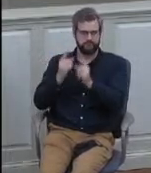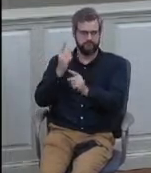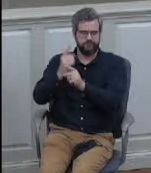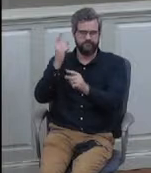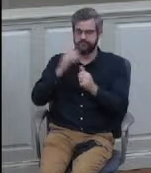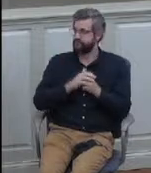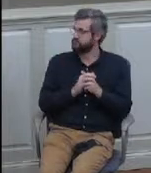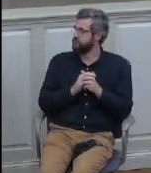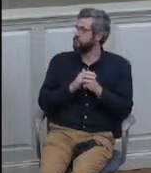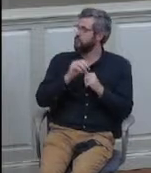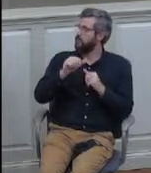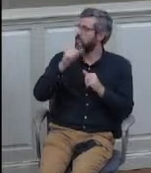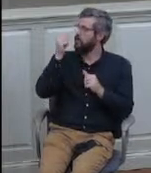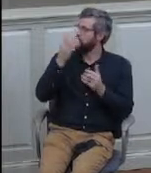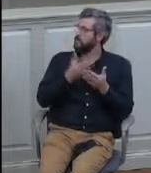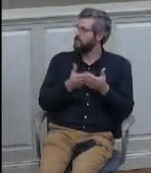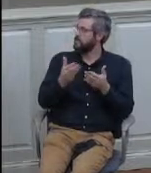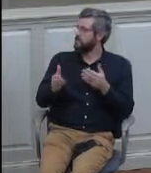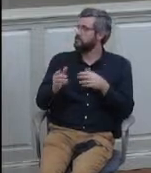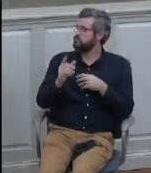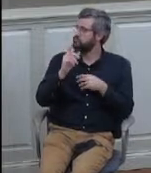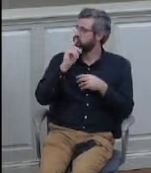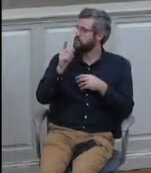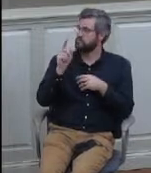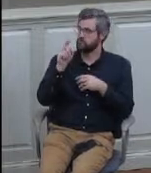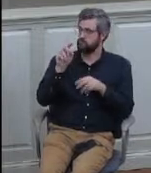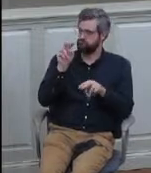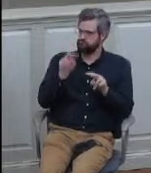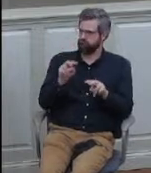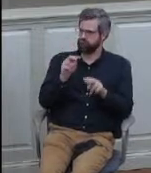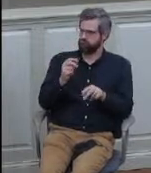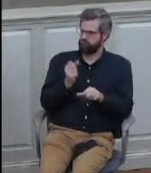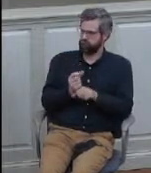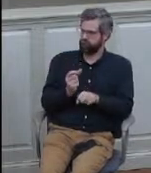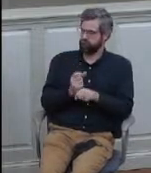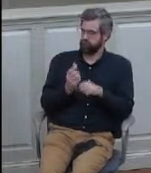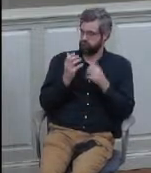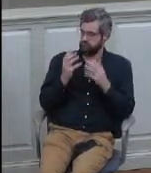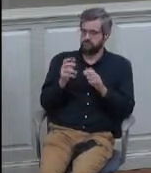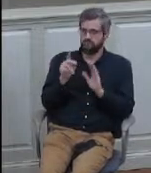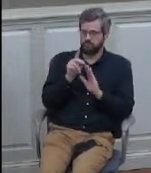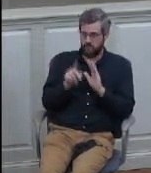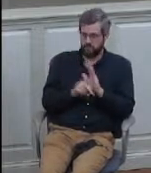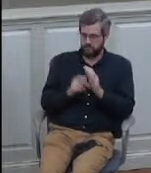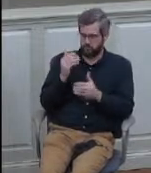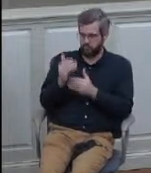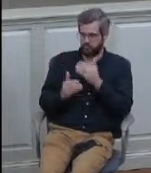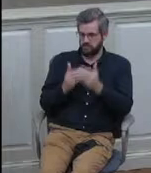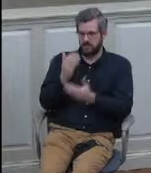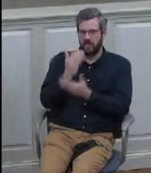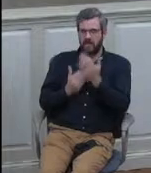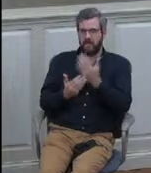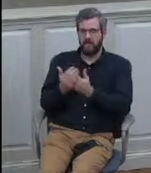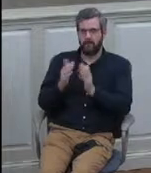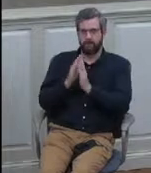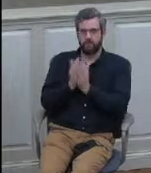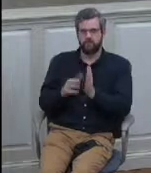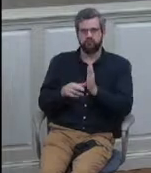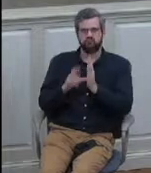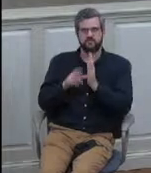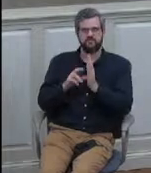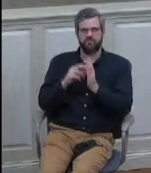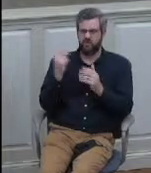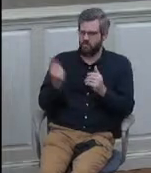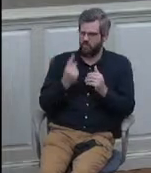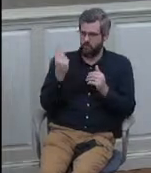Another item, and this is something really that should be looked at annualized, is always doing a policy and procedures handbook review. It's not